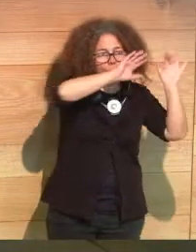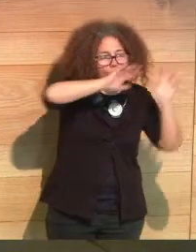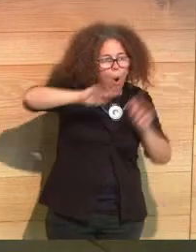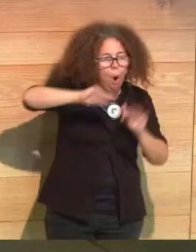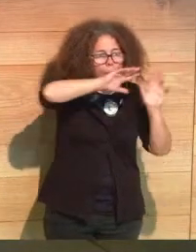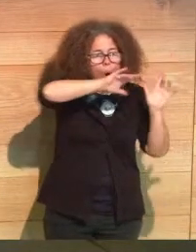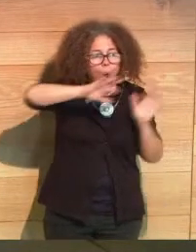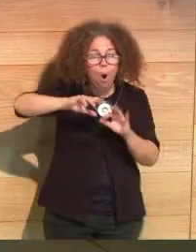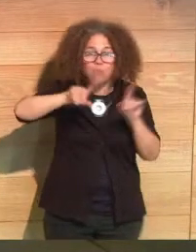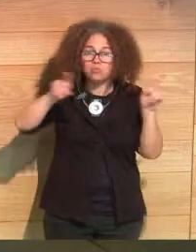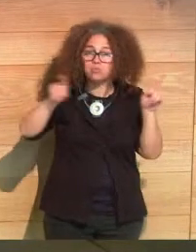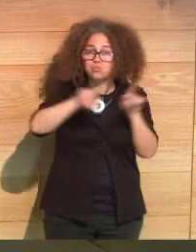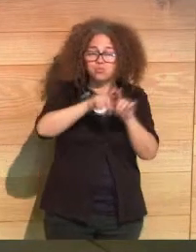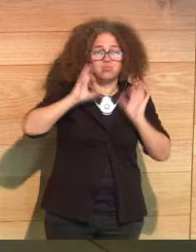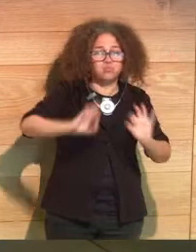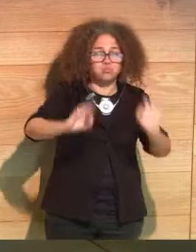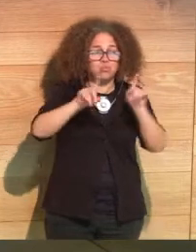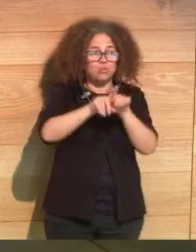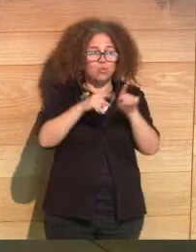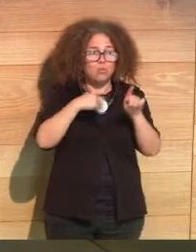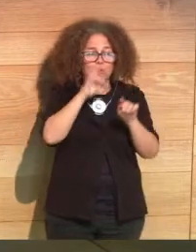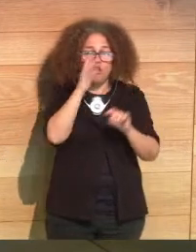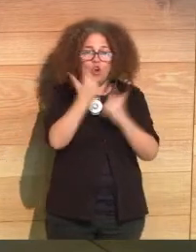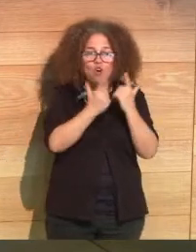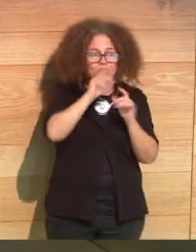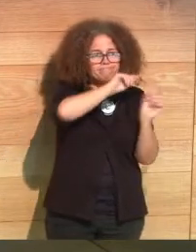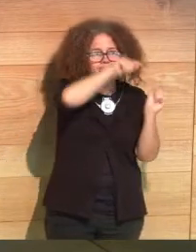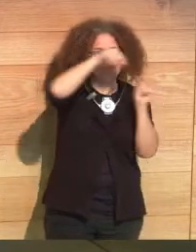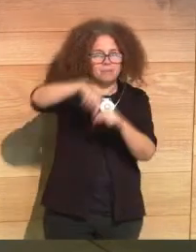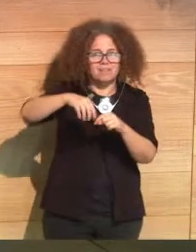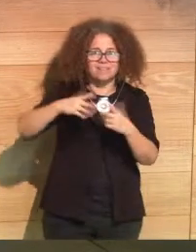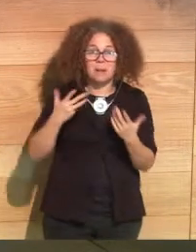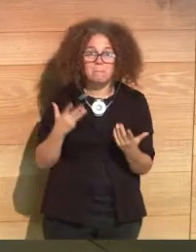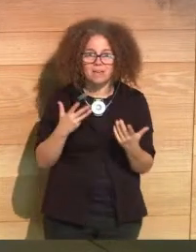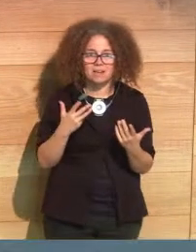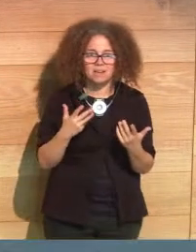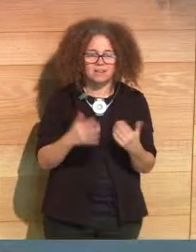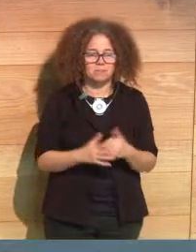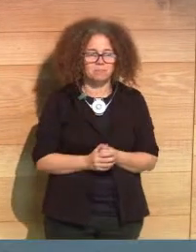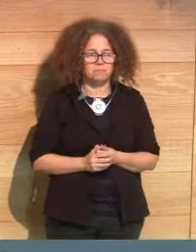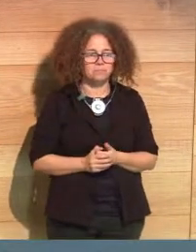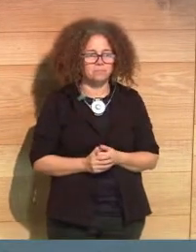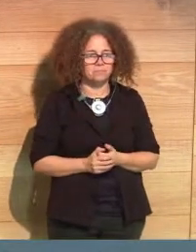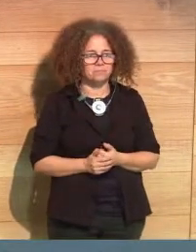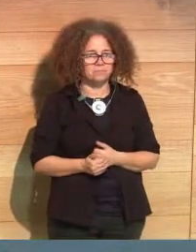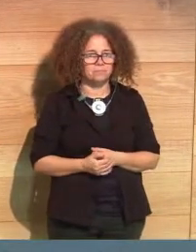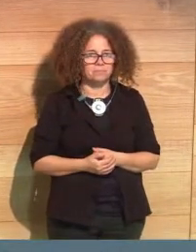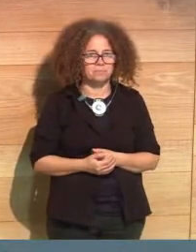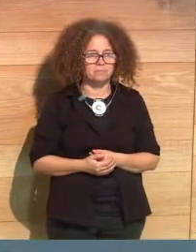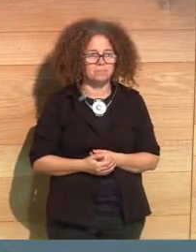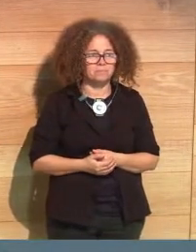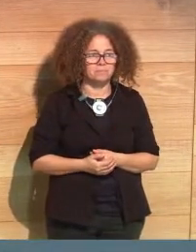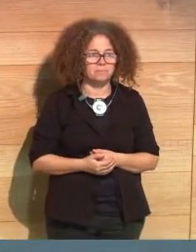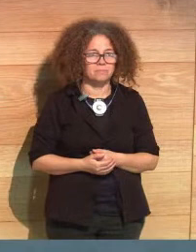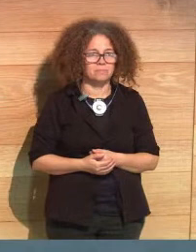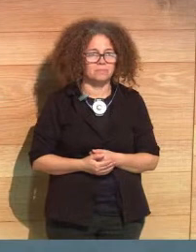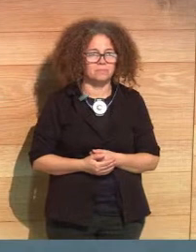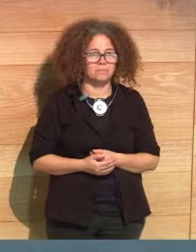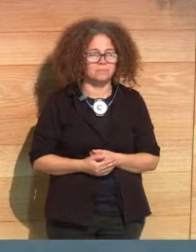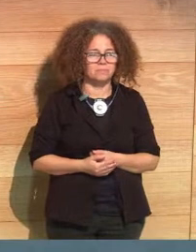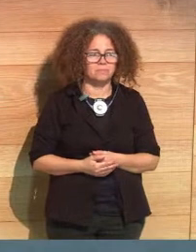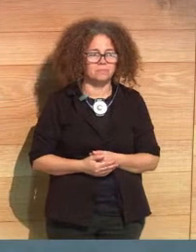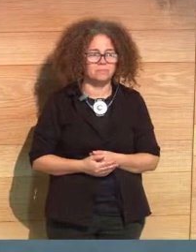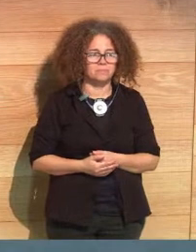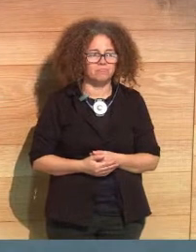And when you visit the exhibition, this is the second piece you see, and actually after the grid that you see in